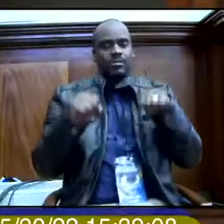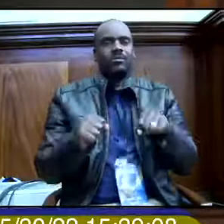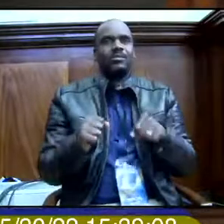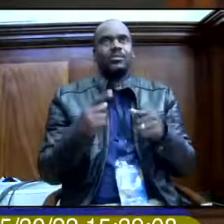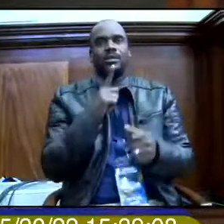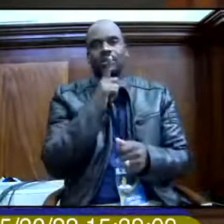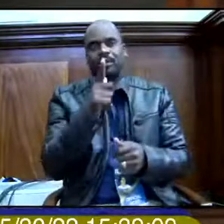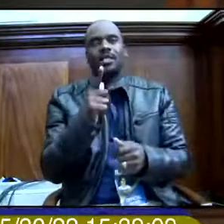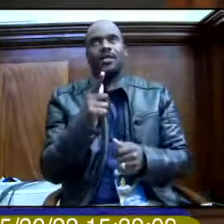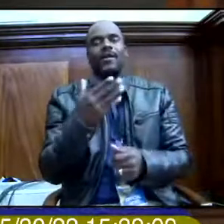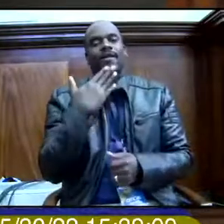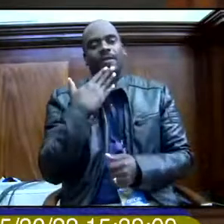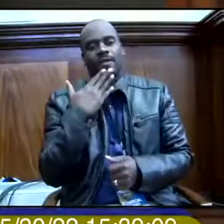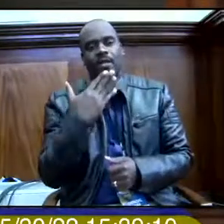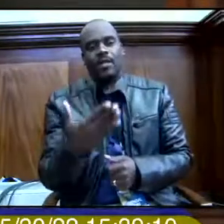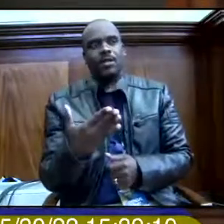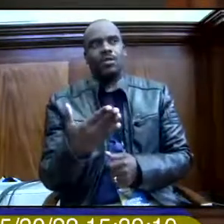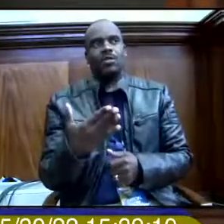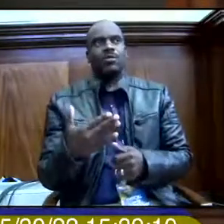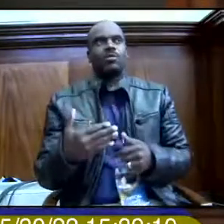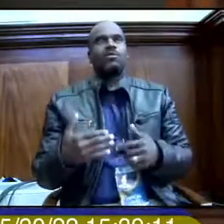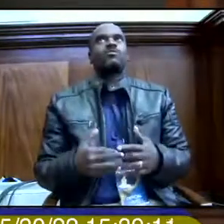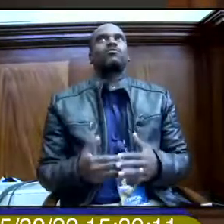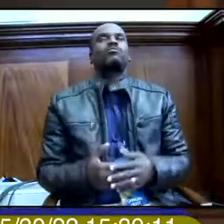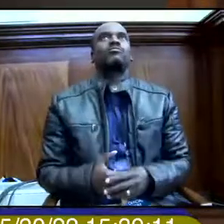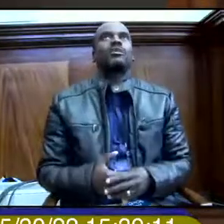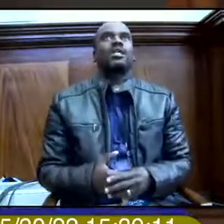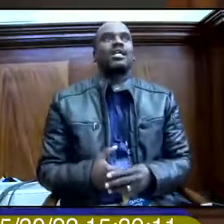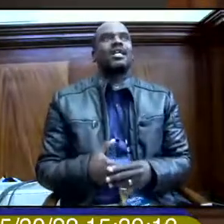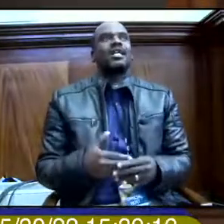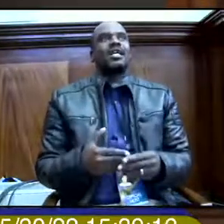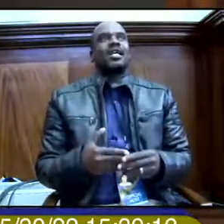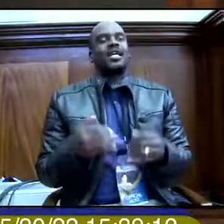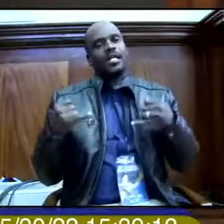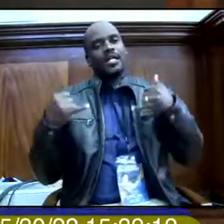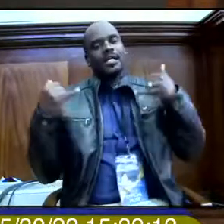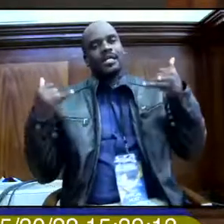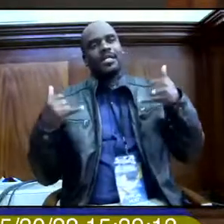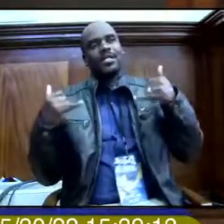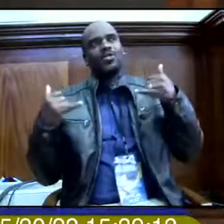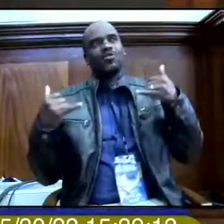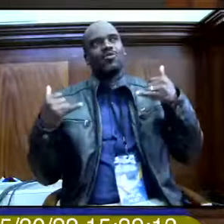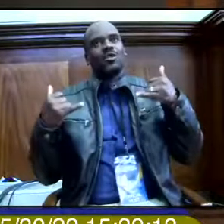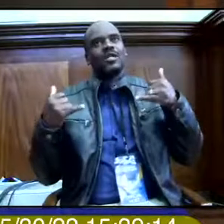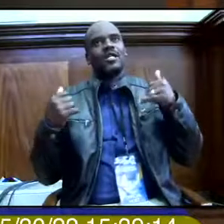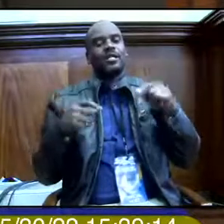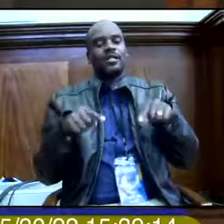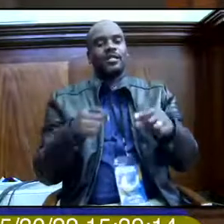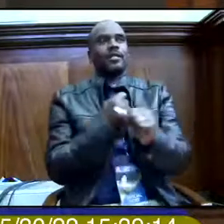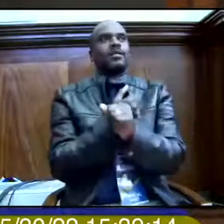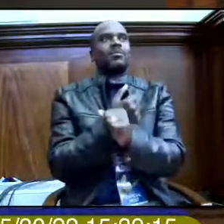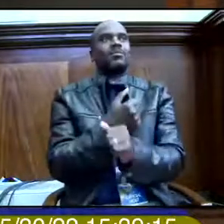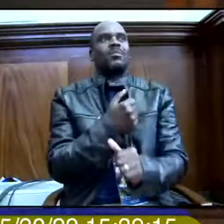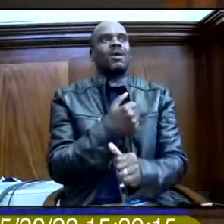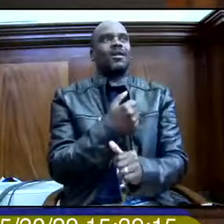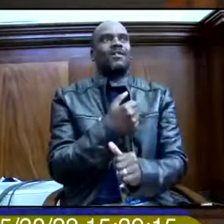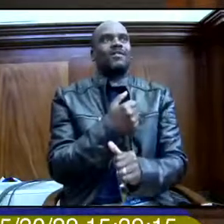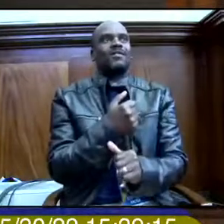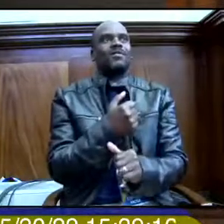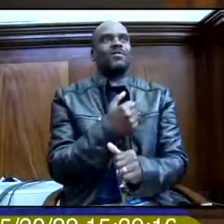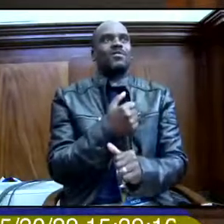having allowed me this opportunity to pres to present from this podium and i'll submit this as demands